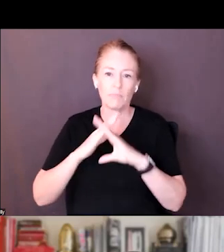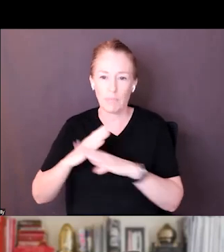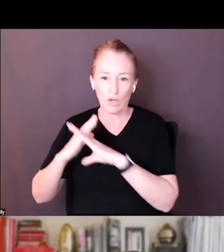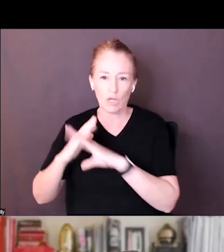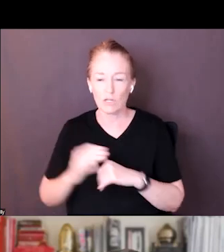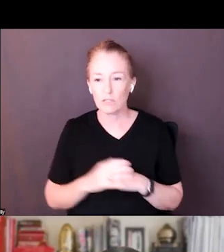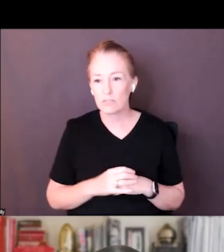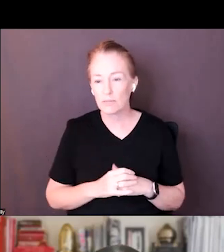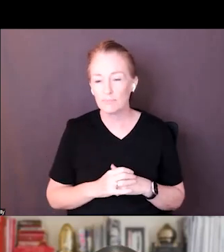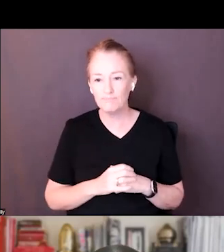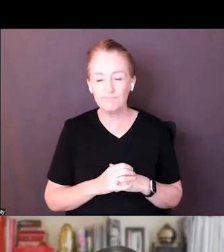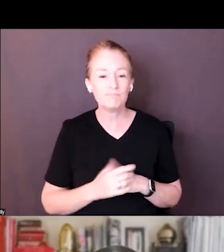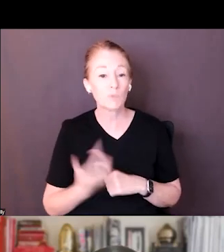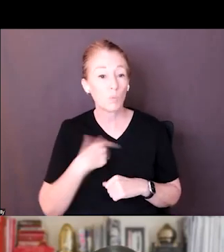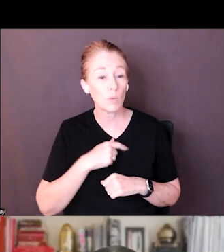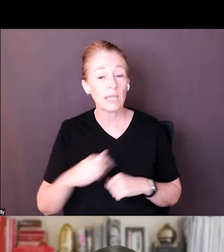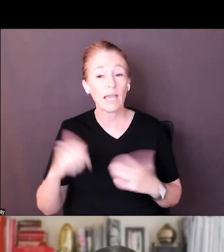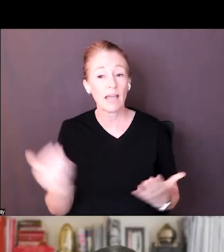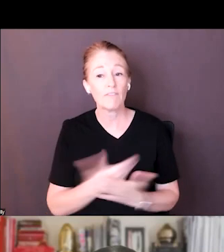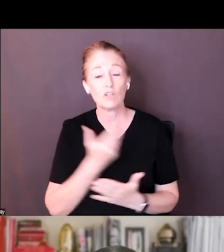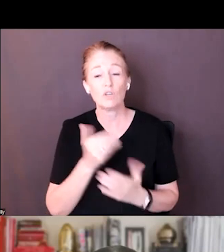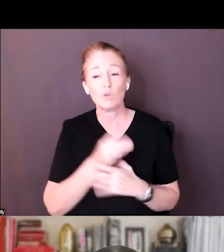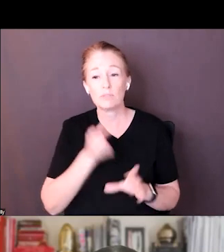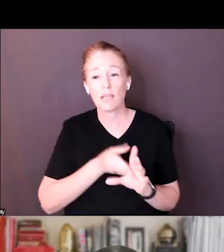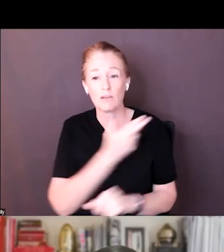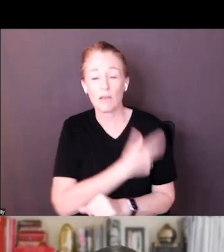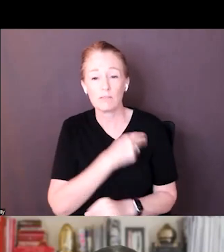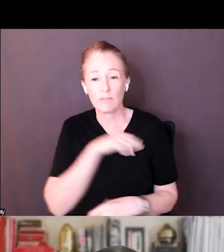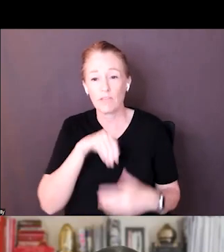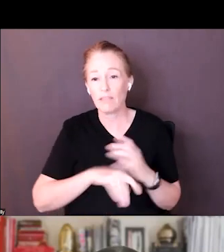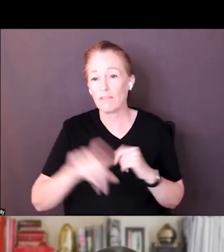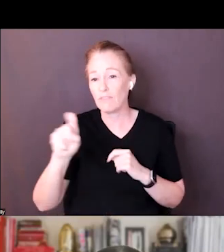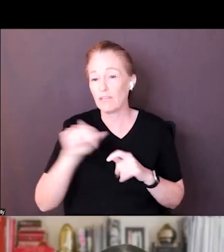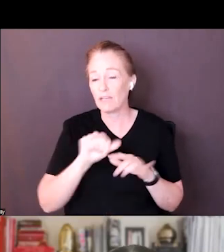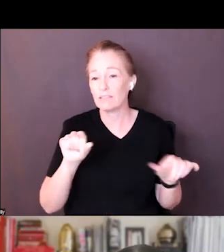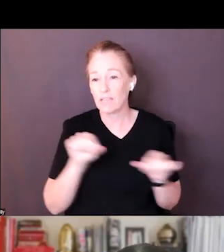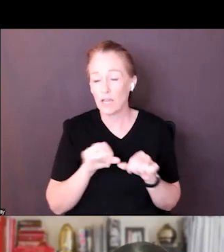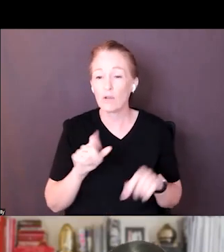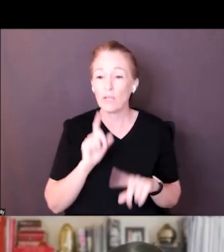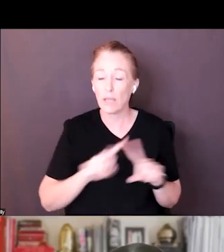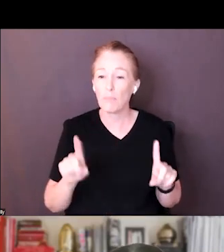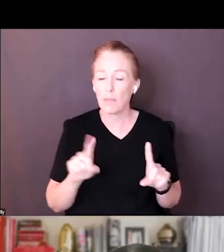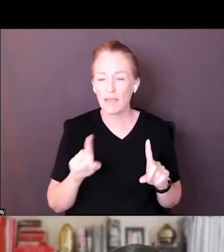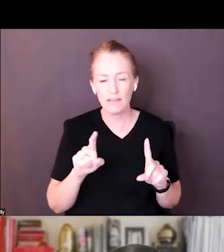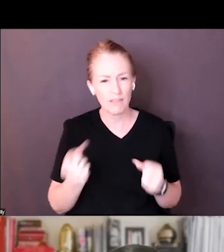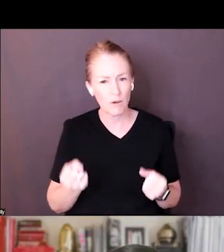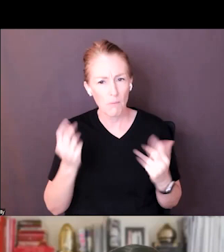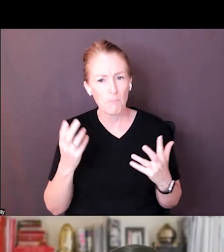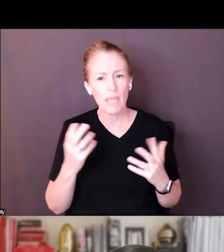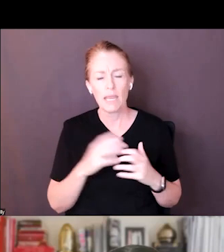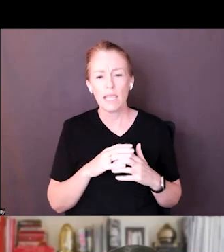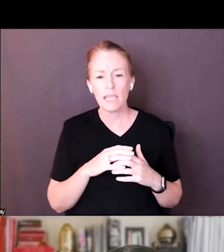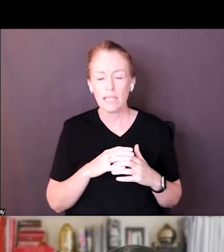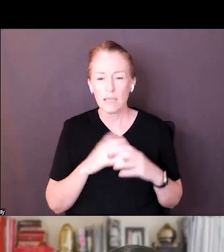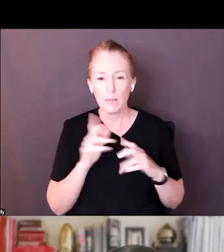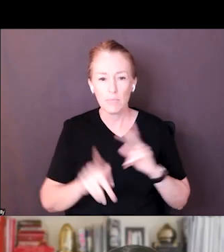new psychiatric hospitals in the Phoenix metropolitan area where I work, but there are large numbers of